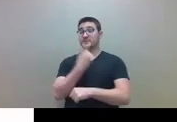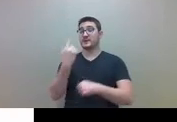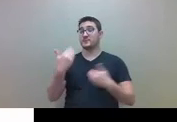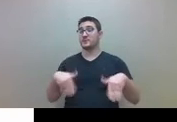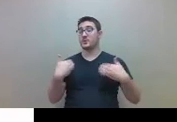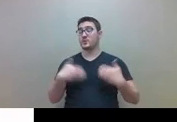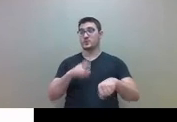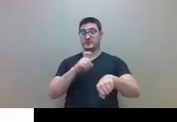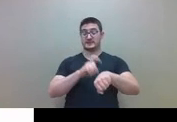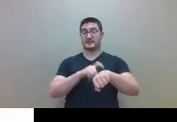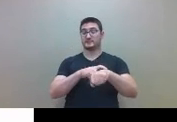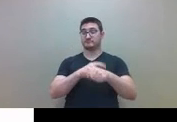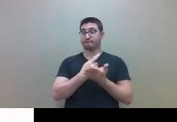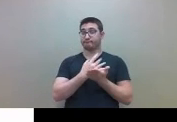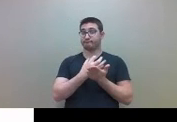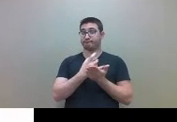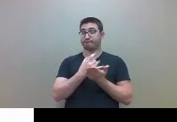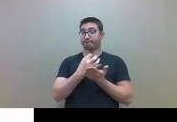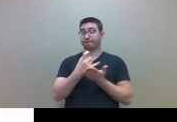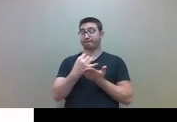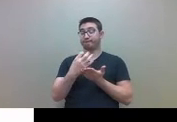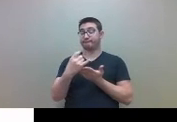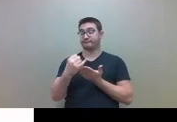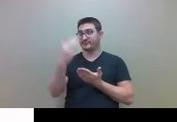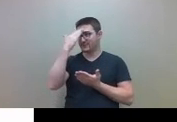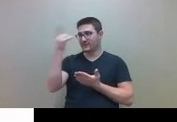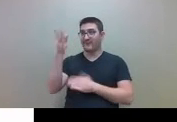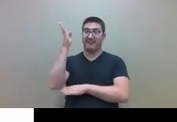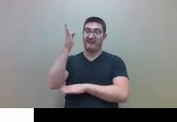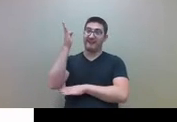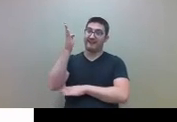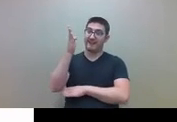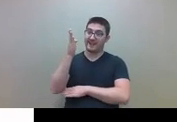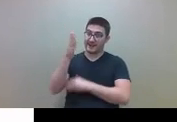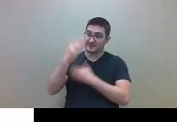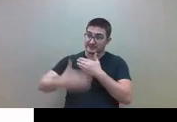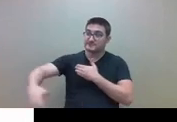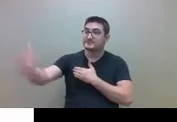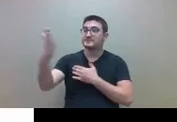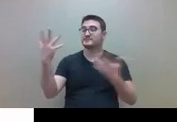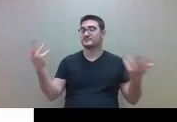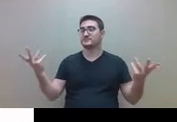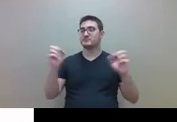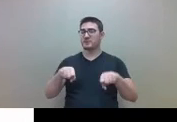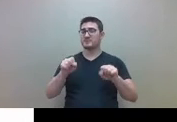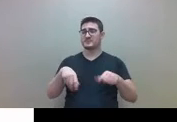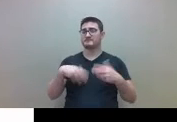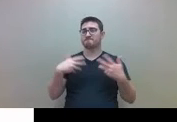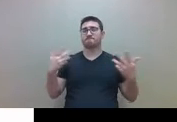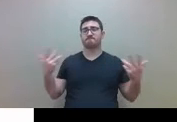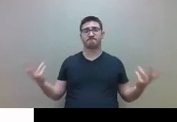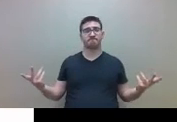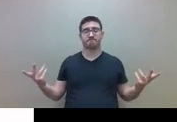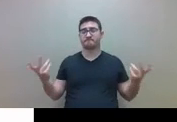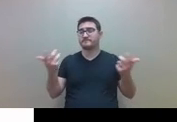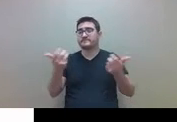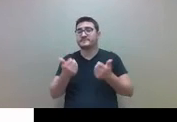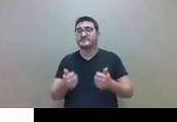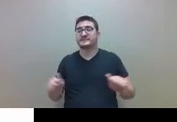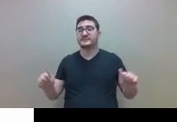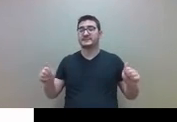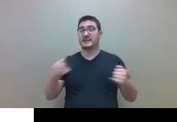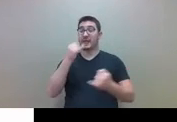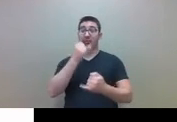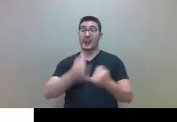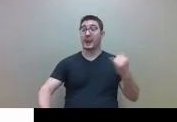you have so much more presentation ahead of us. Okay. So is there any other kind of final points that